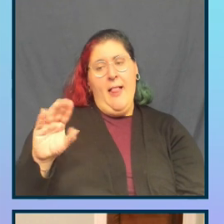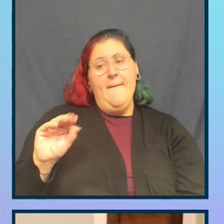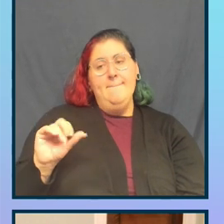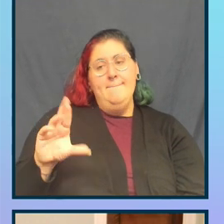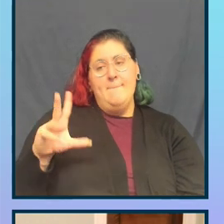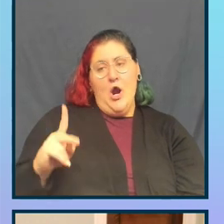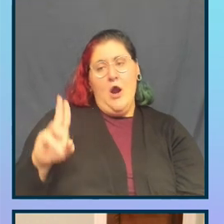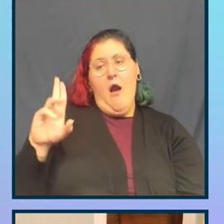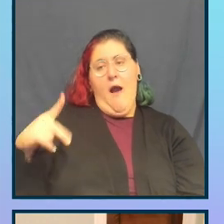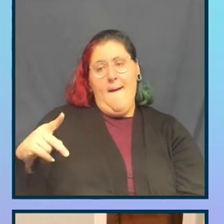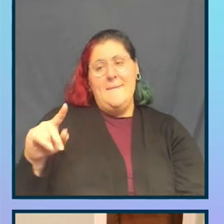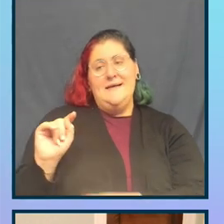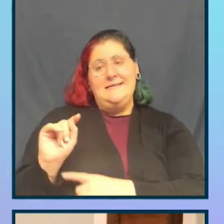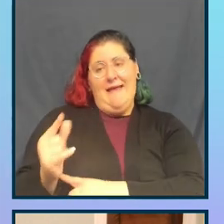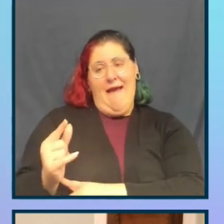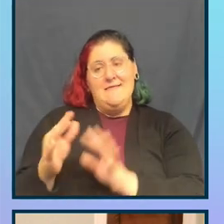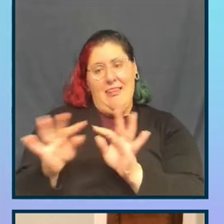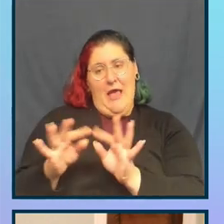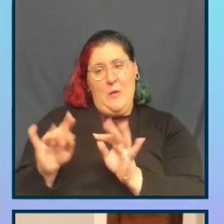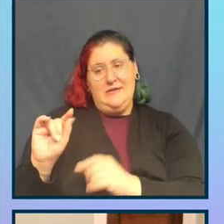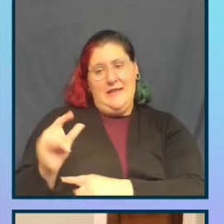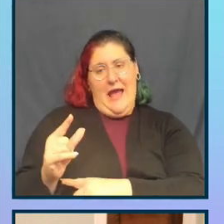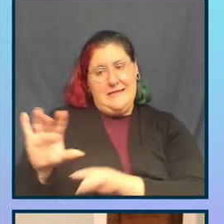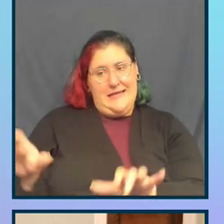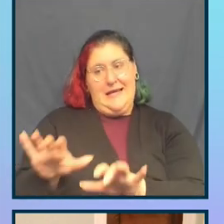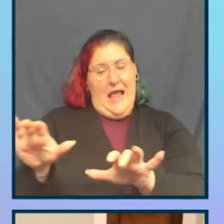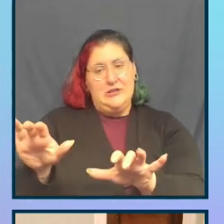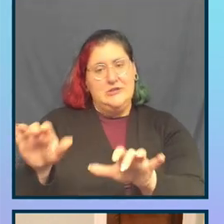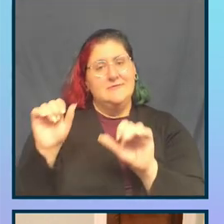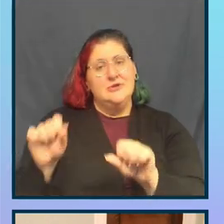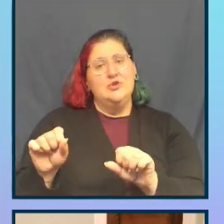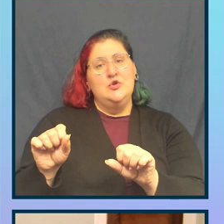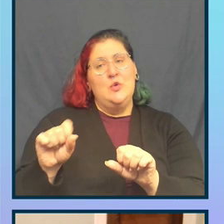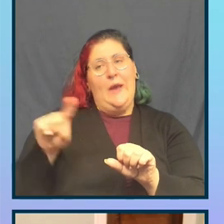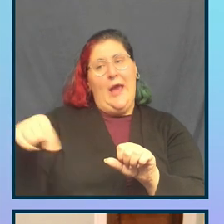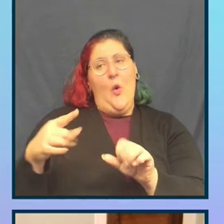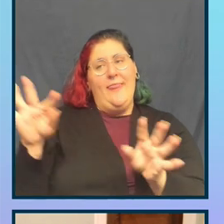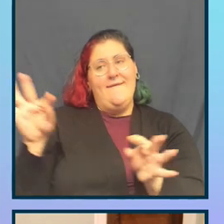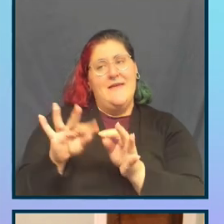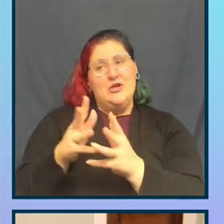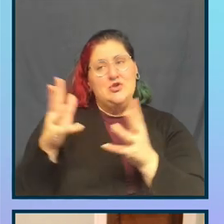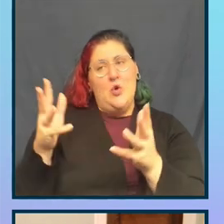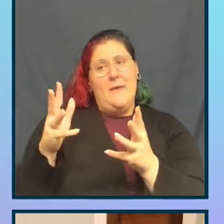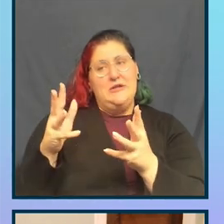tags in action. There you can only fit so much code on a slide. So again, very